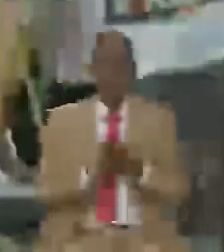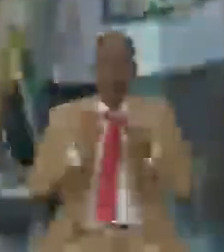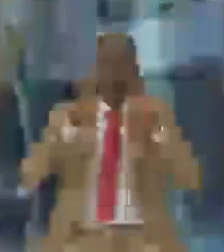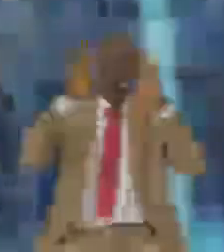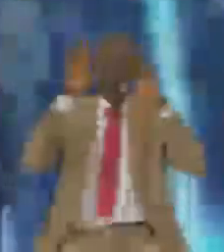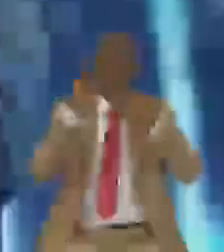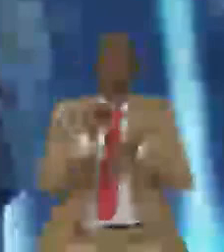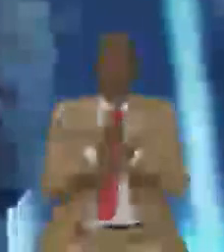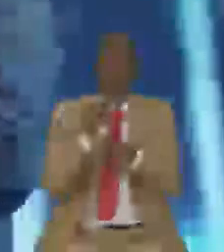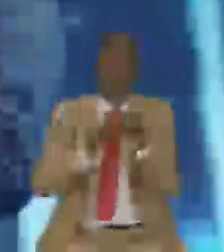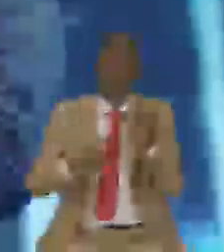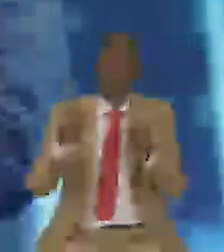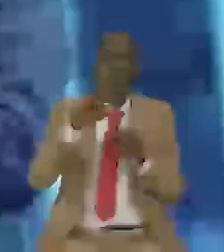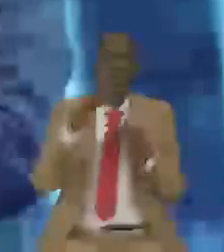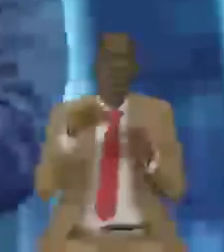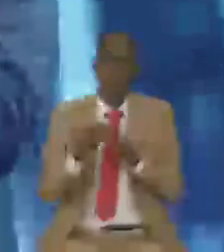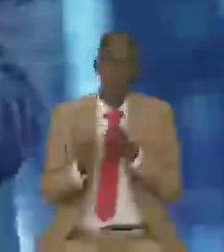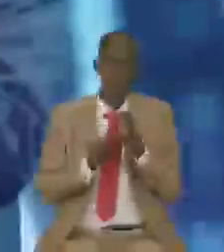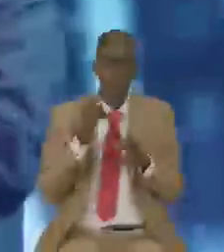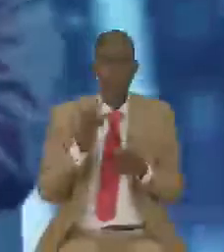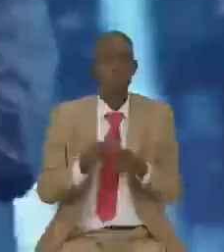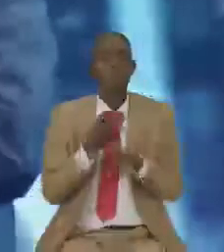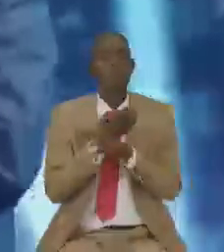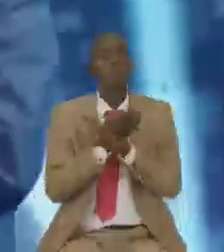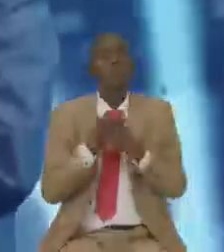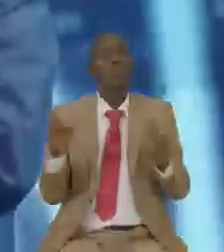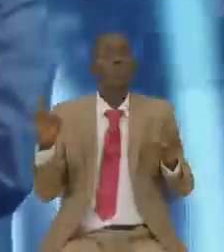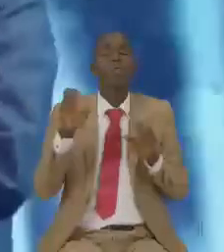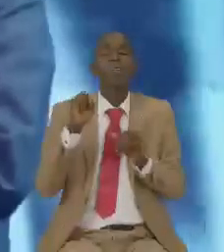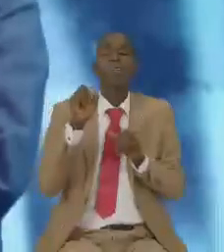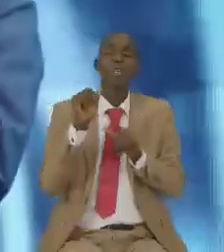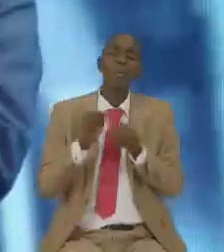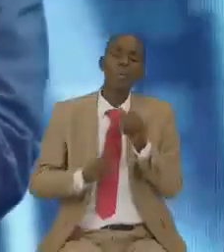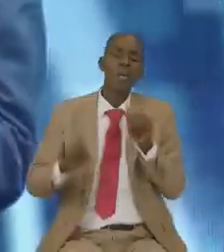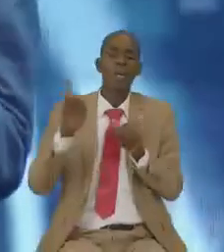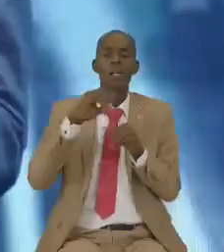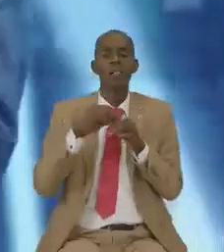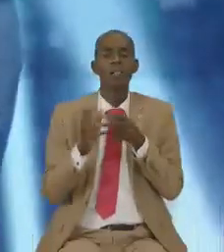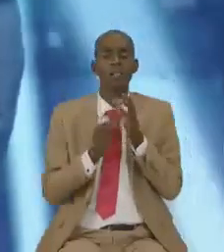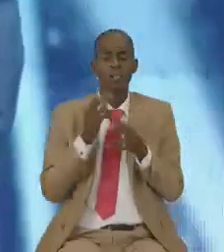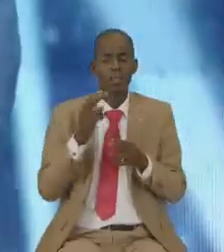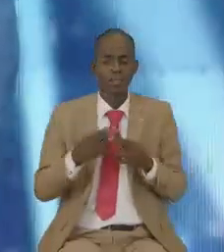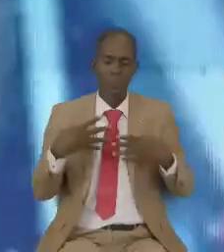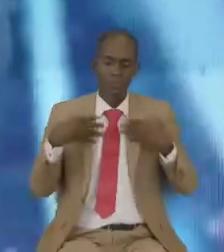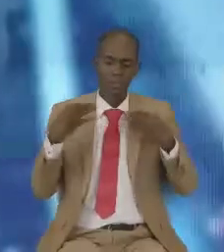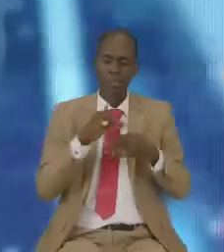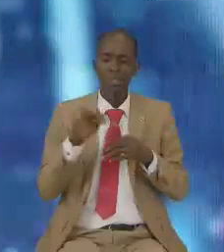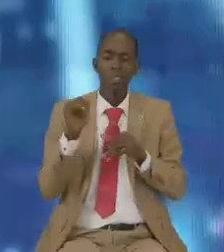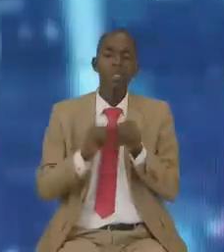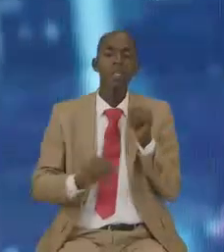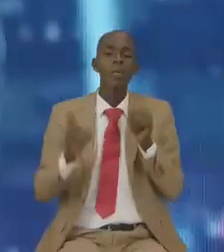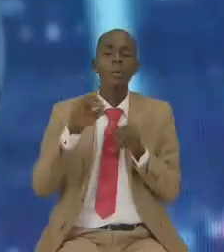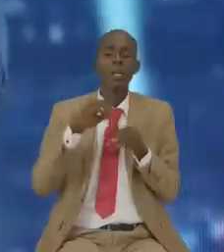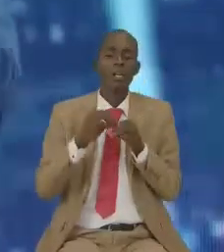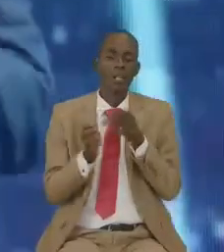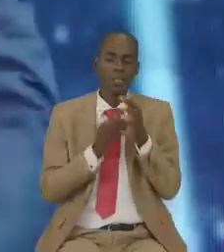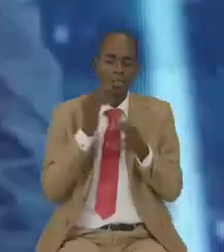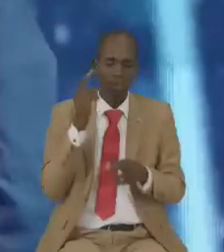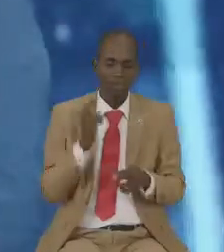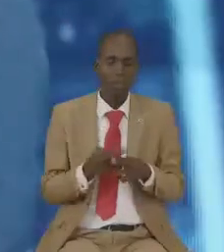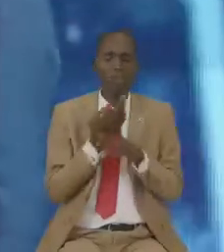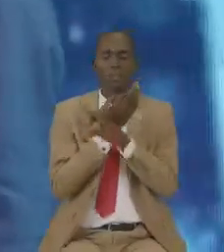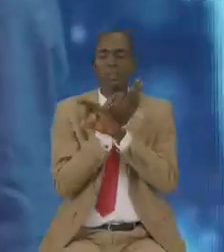Miracles everywhere. Deliverances everywhere. Healing everywhere.